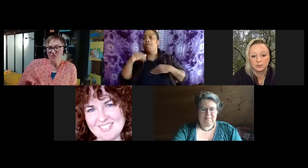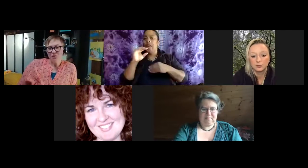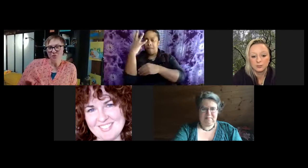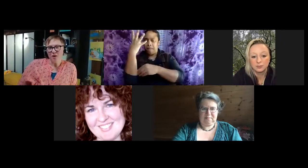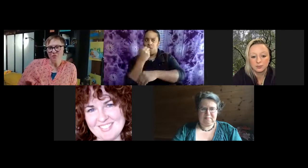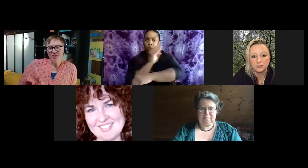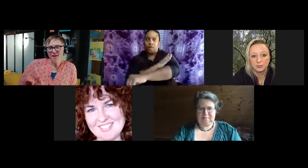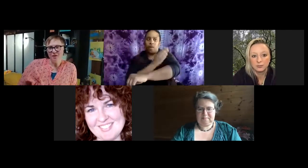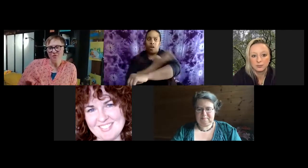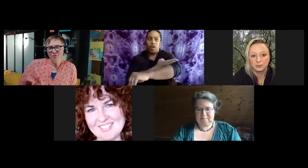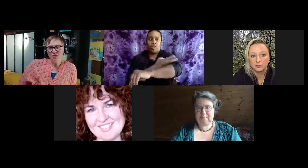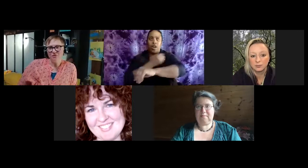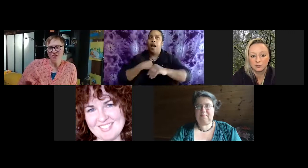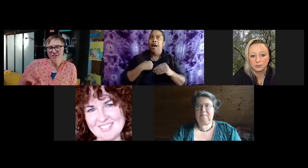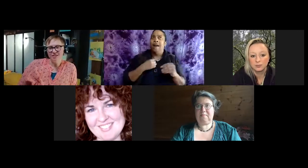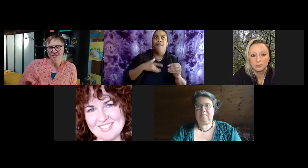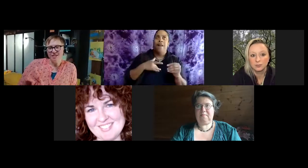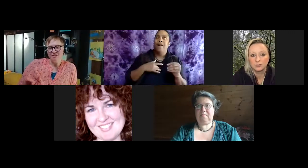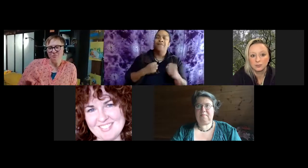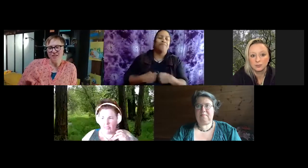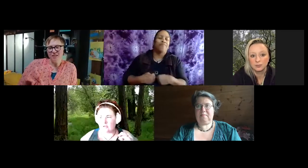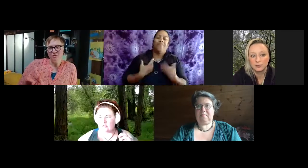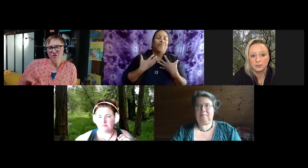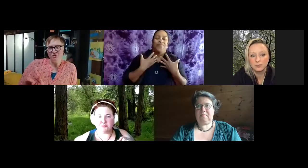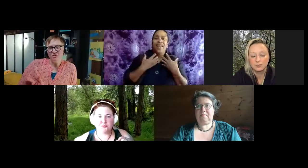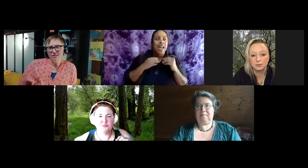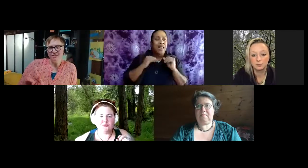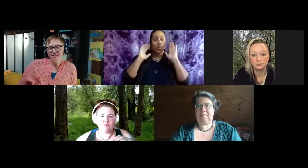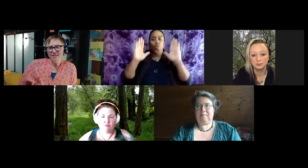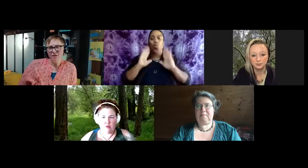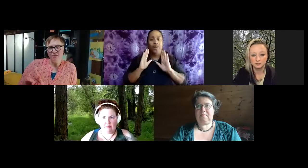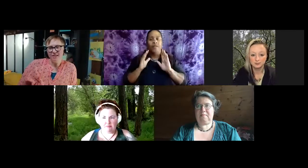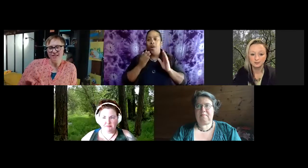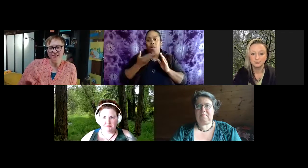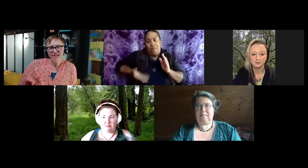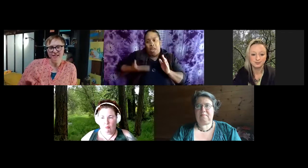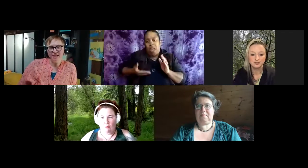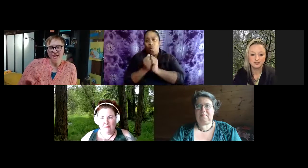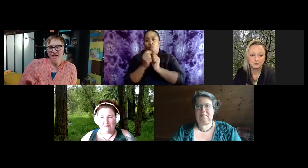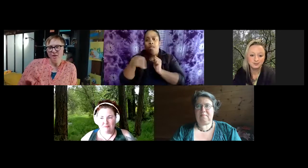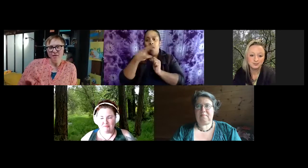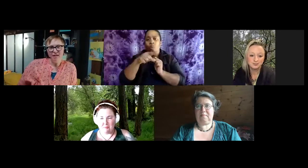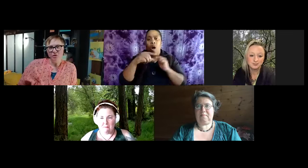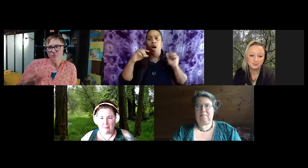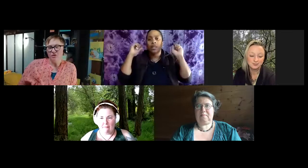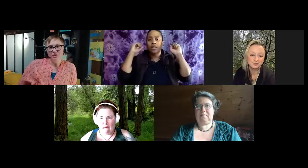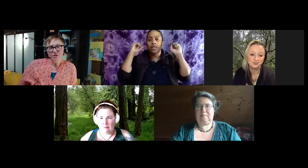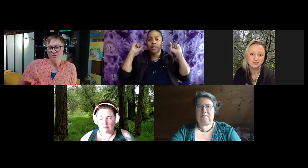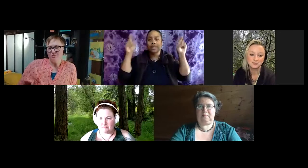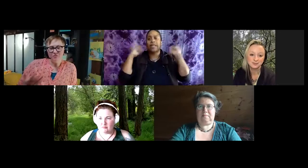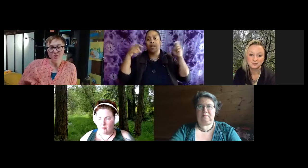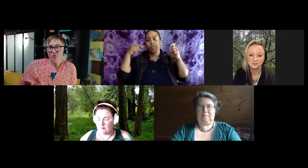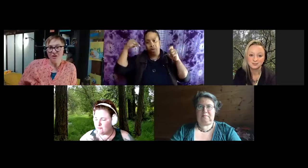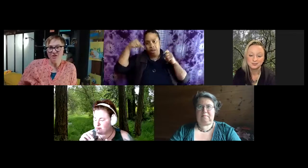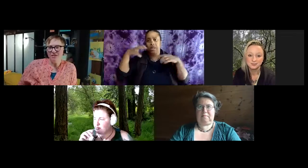I'm just overwhelmed with how wonderful it is to be here with you all today to celebrate this. And I look forward